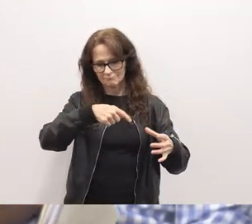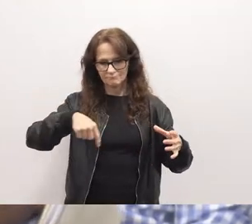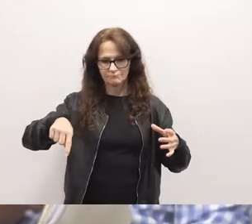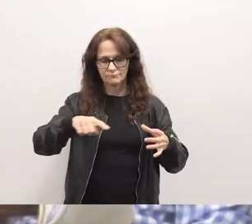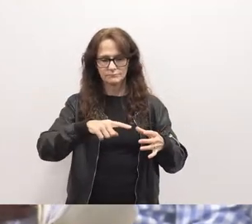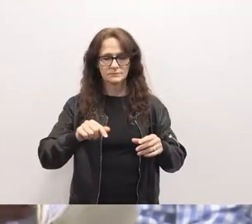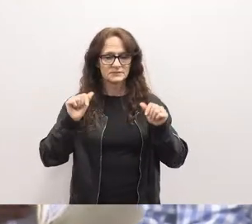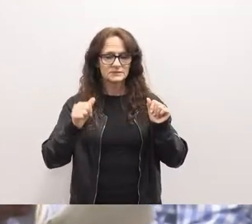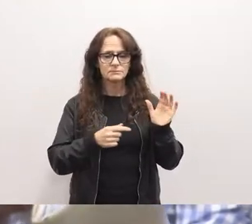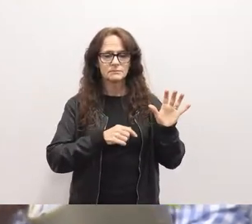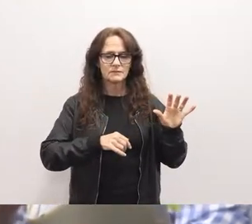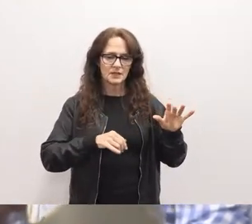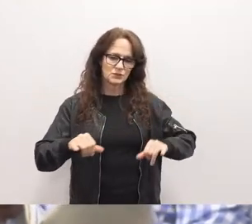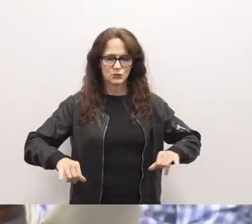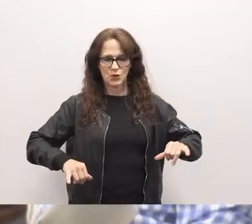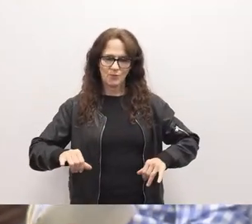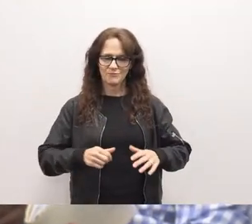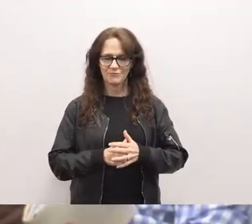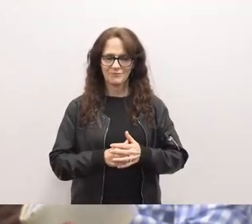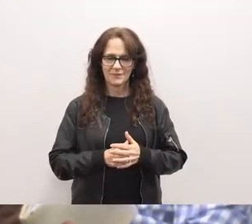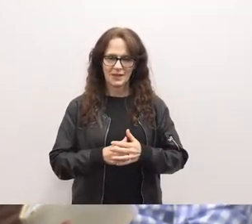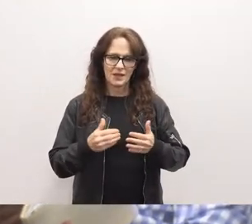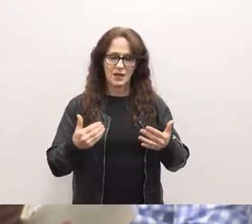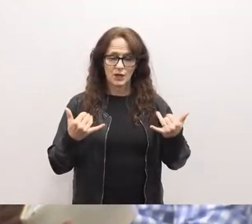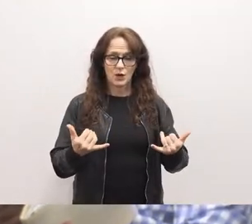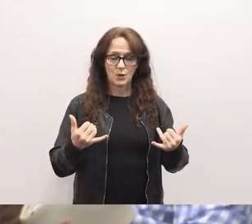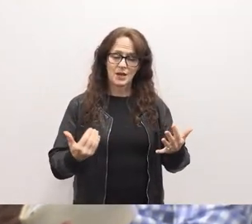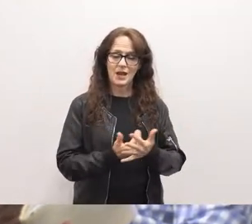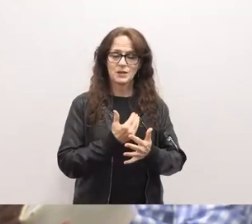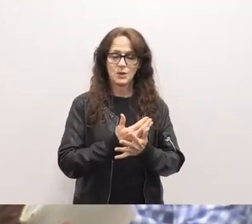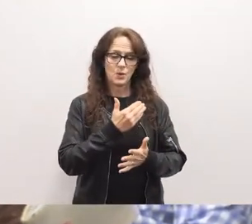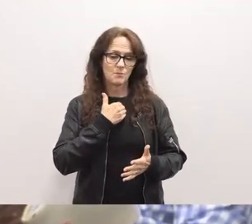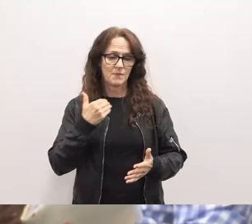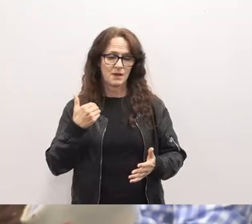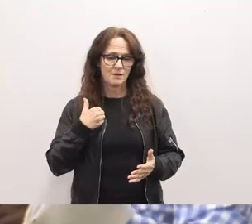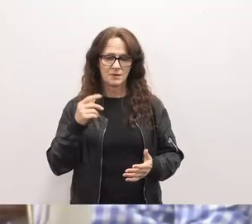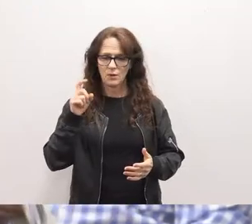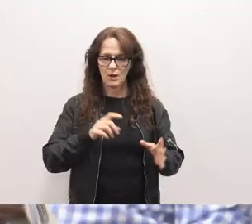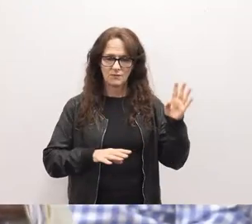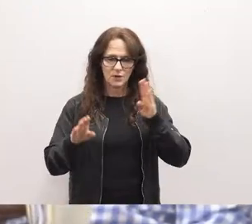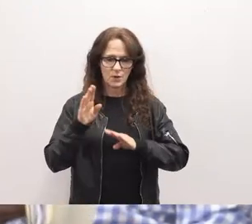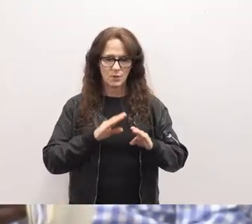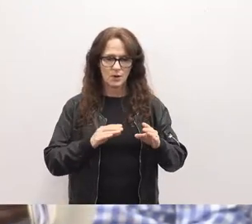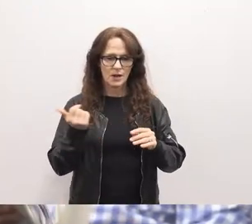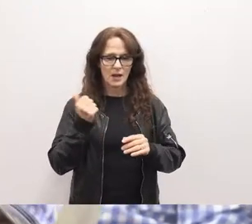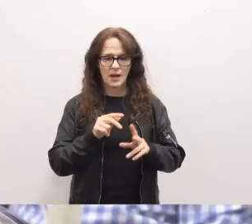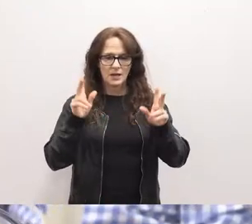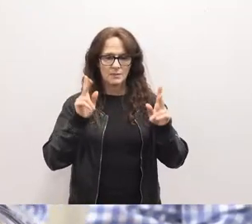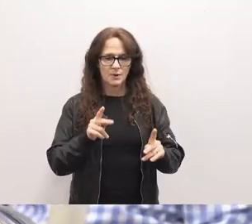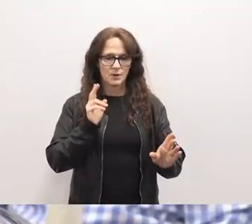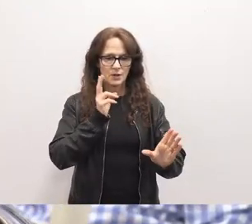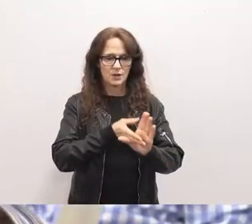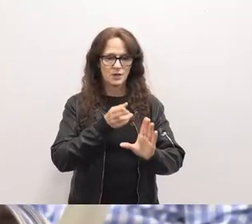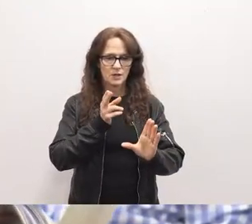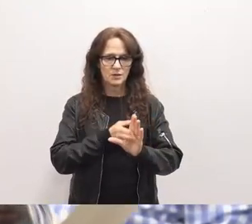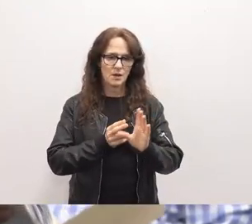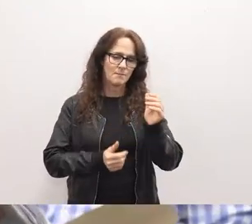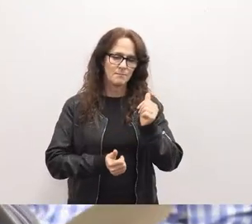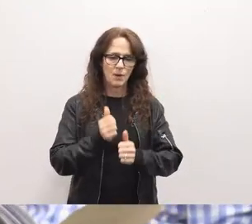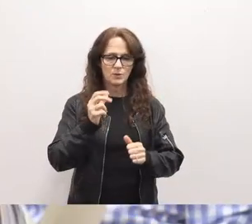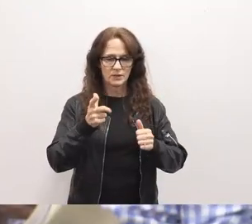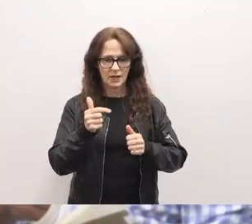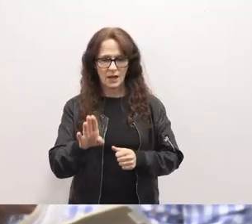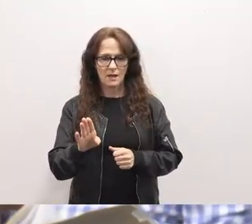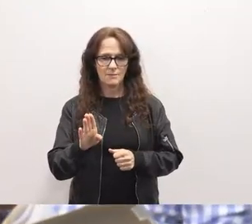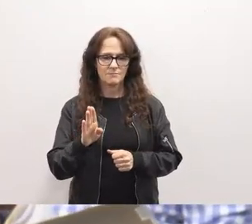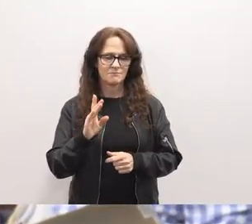will be able to showcase to current and new members. We do not need to worry because any person can join the majority of the clubs